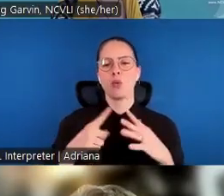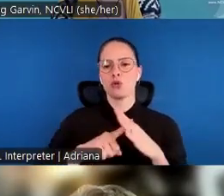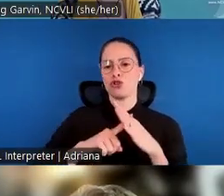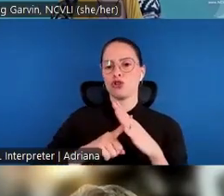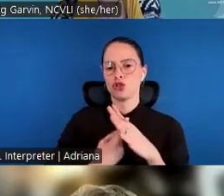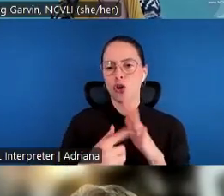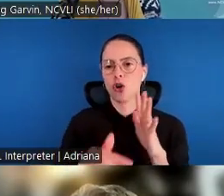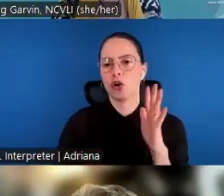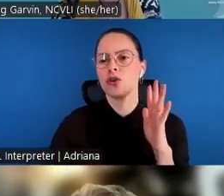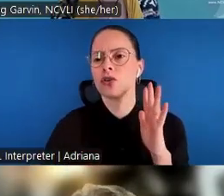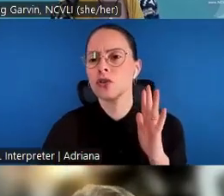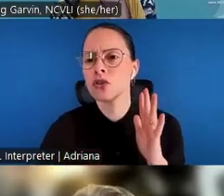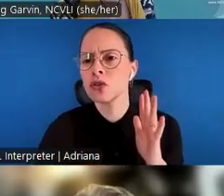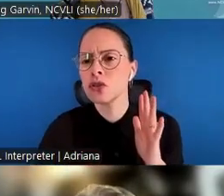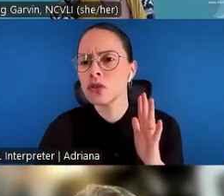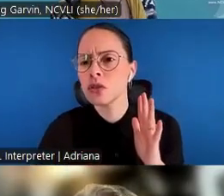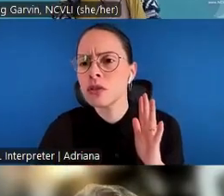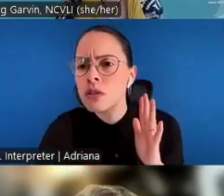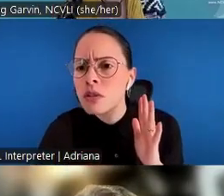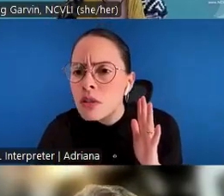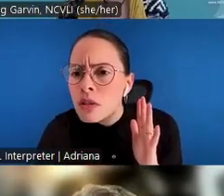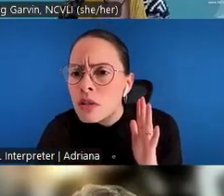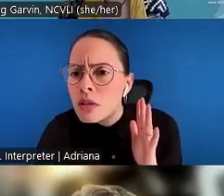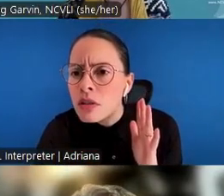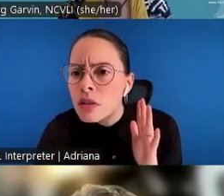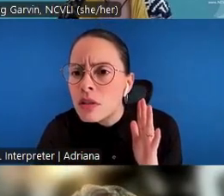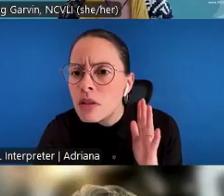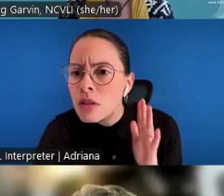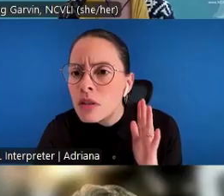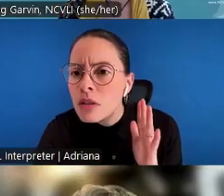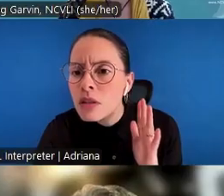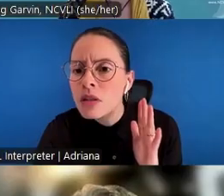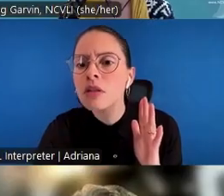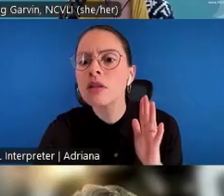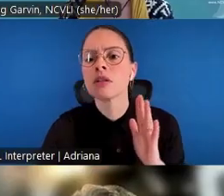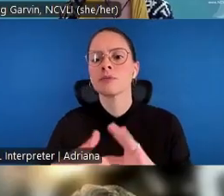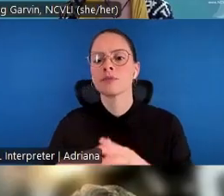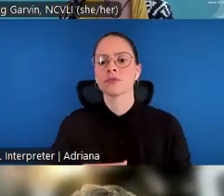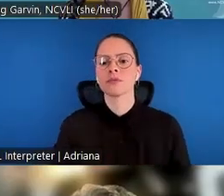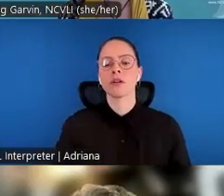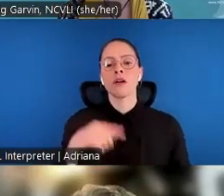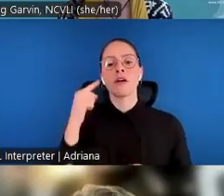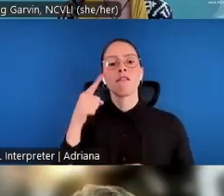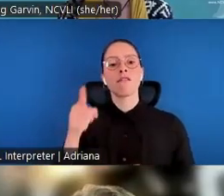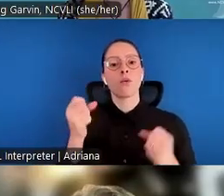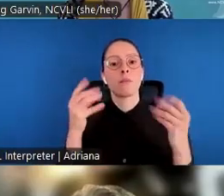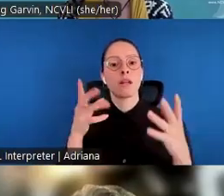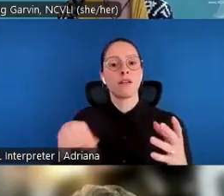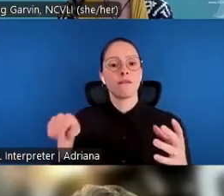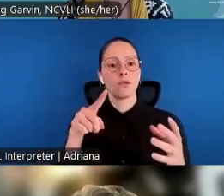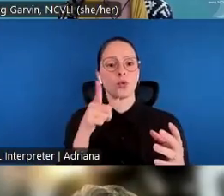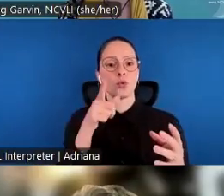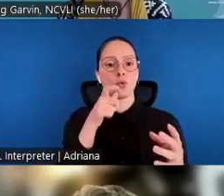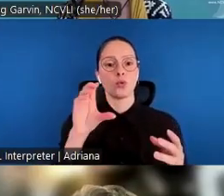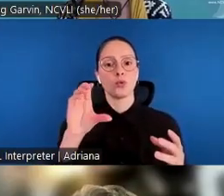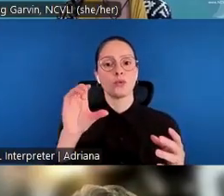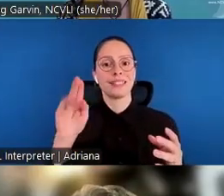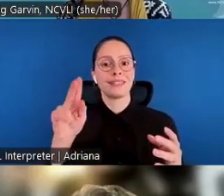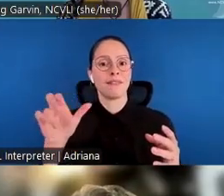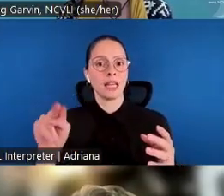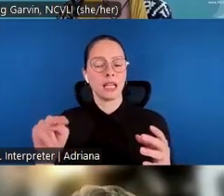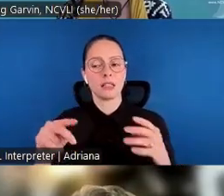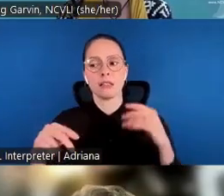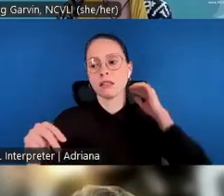of, by way of further introduction, for those of you who are civilians and